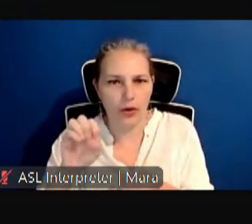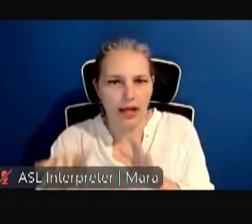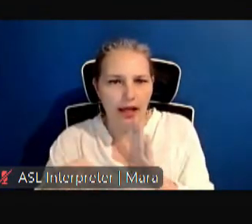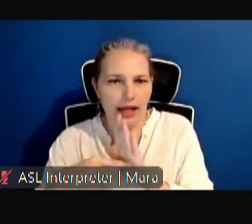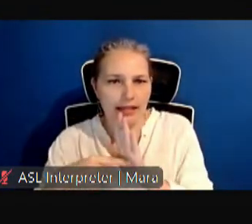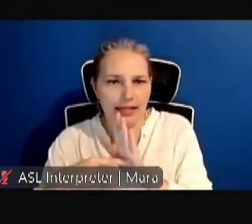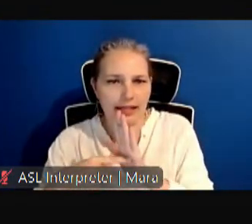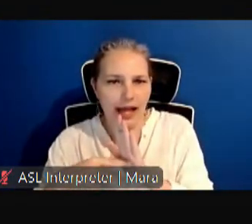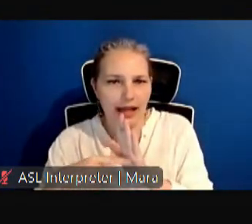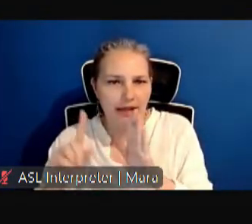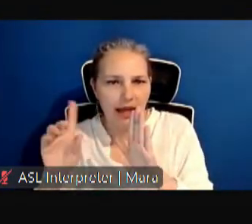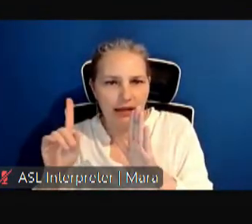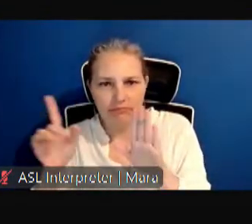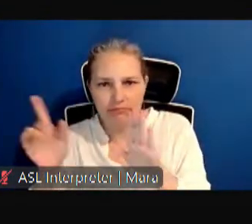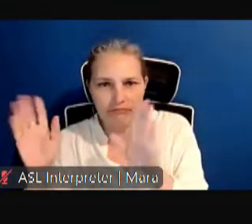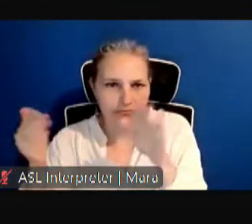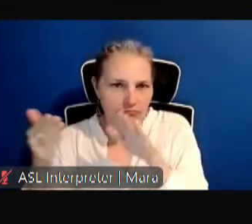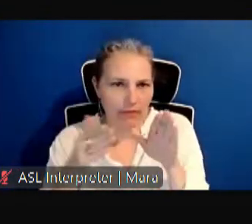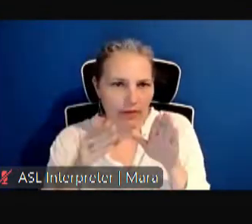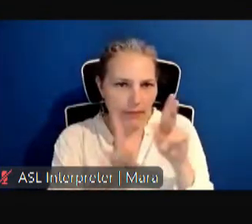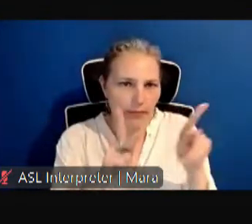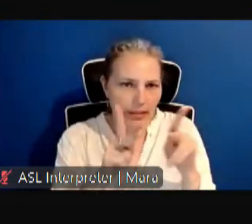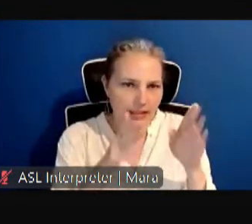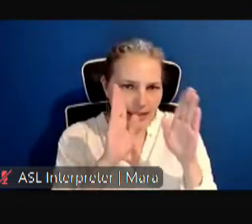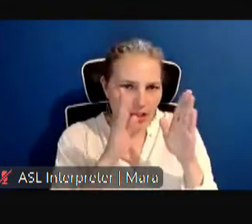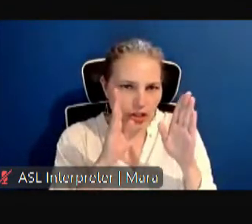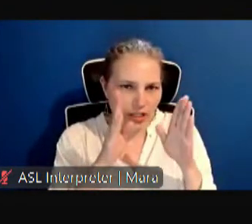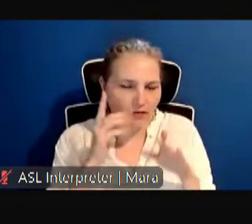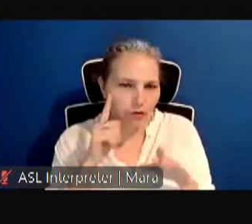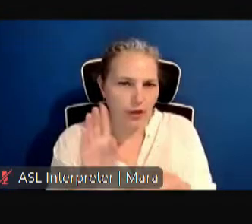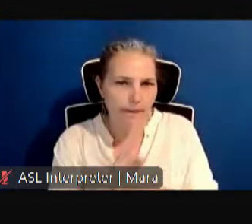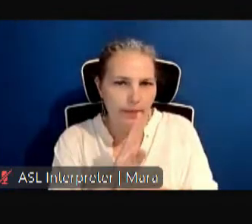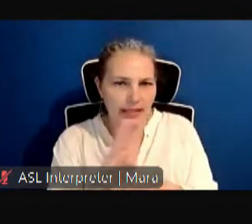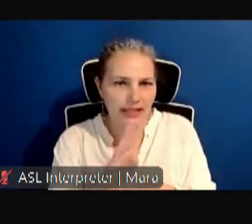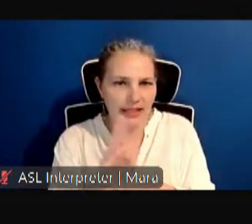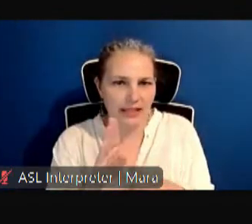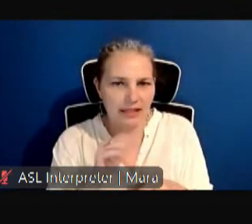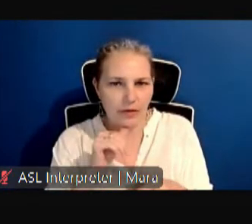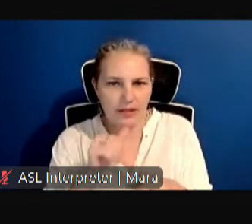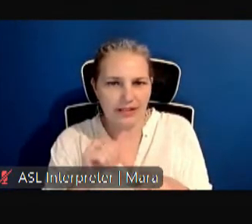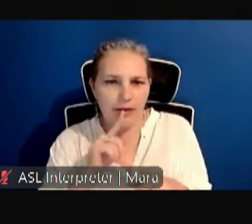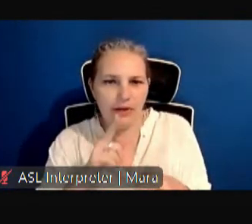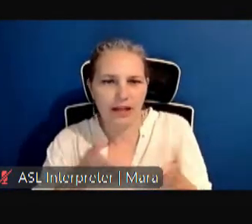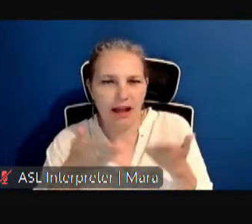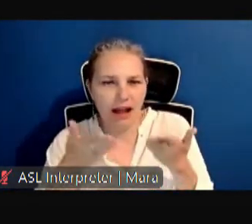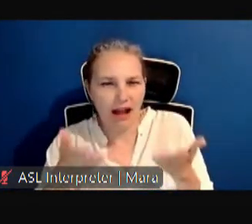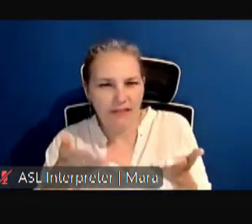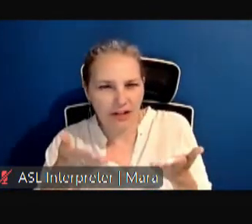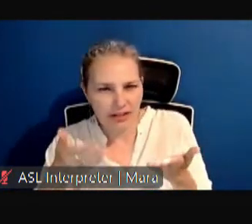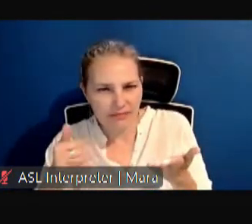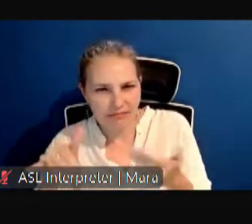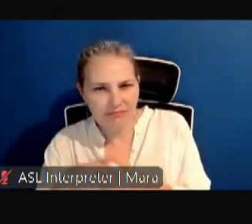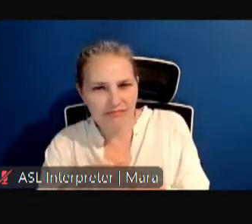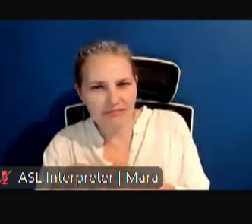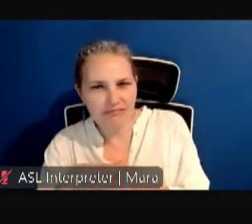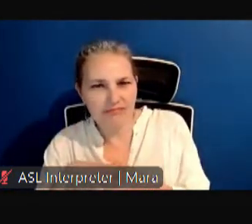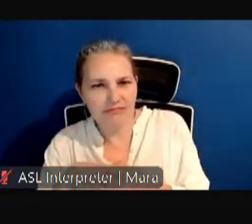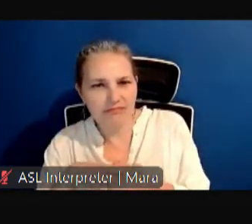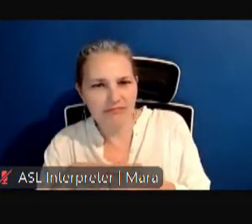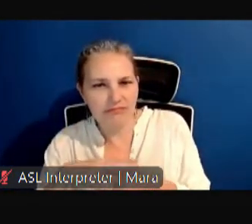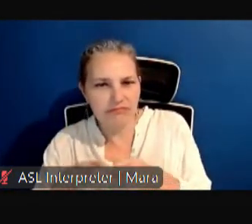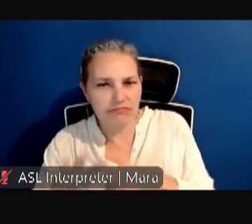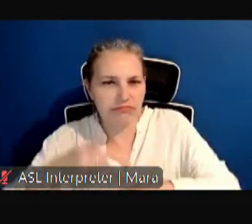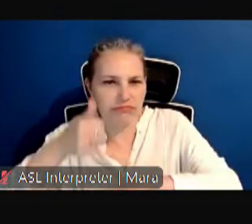or offered on the site where the sign is actually erected or placed. And that's only allowed in